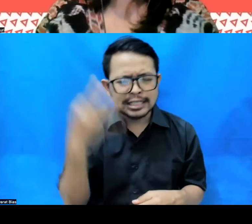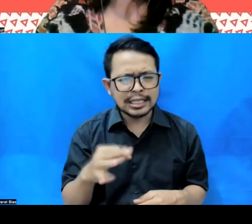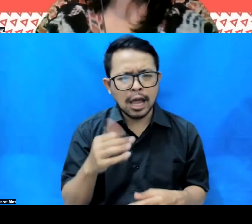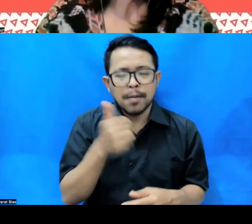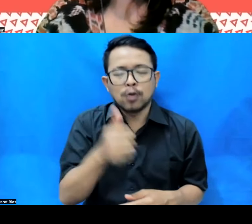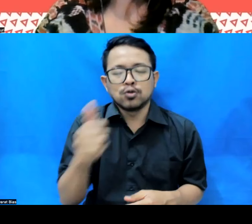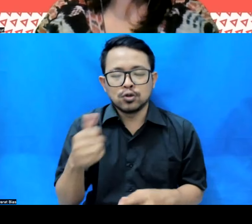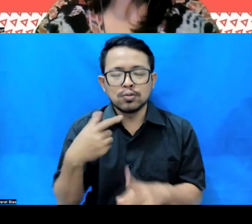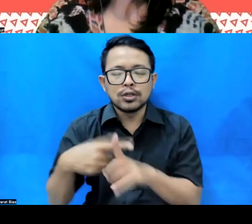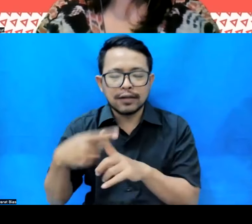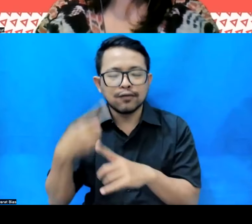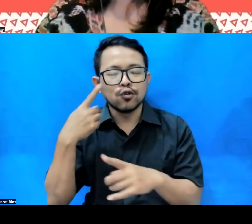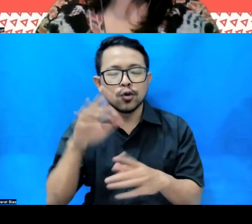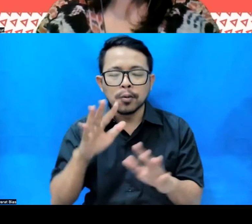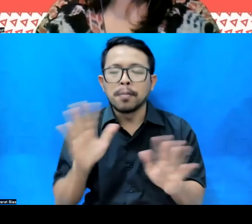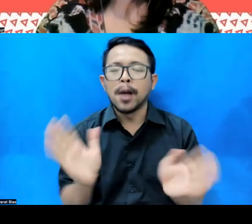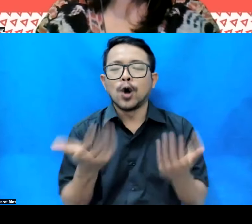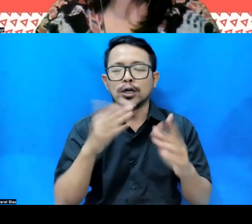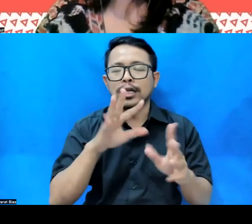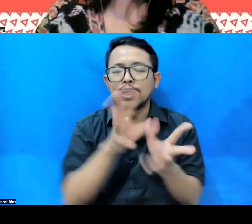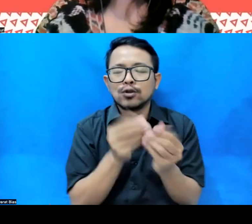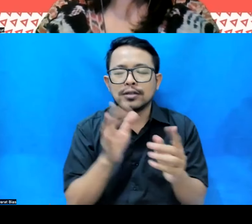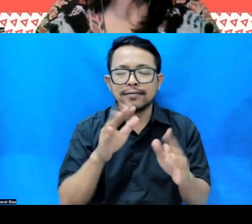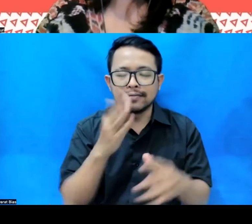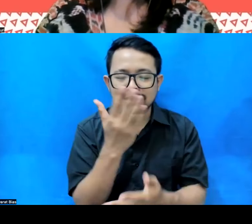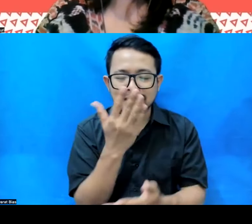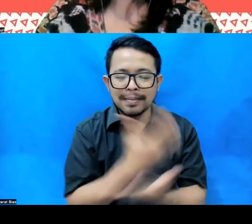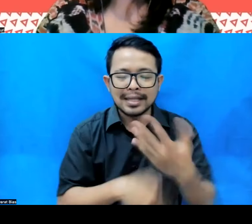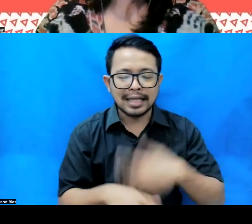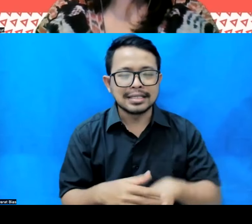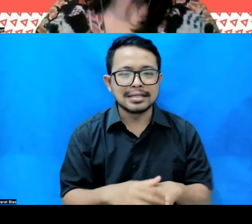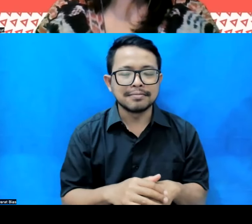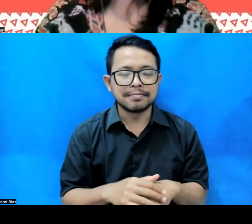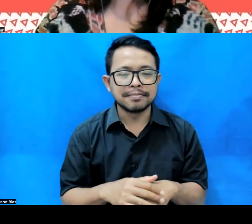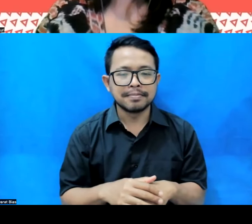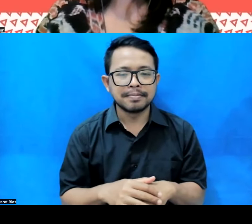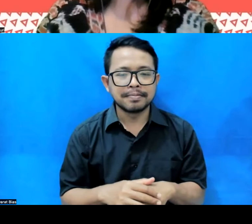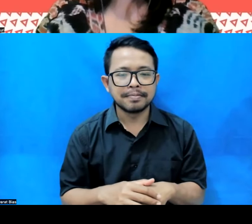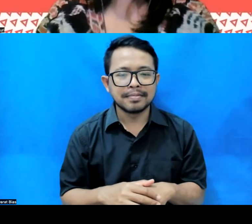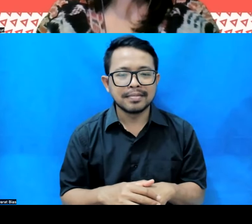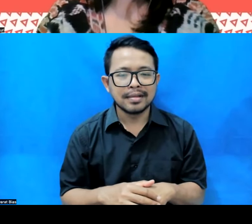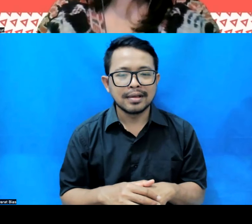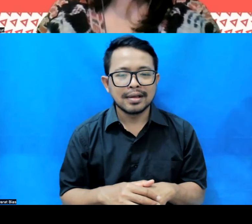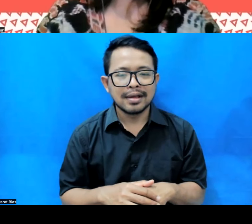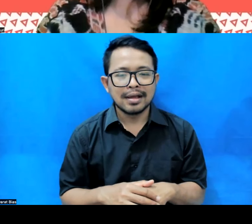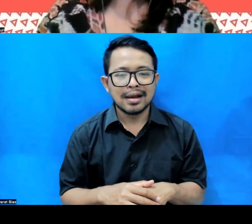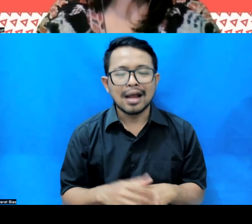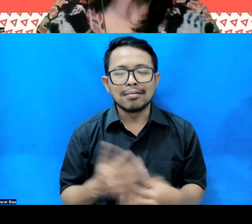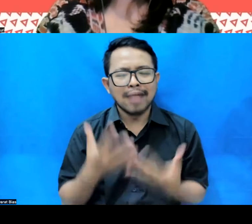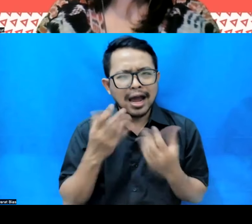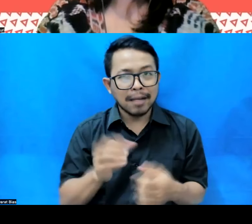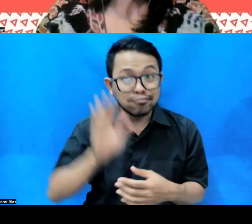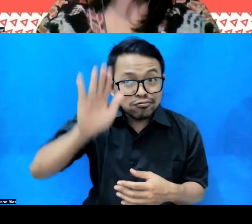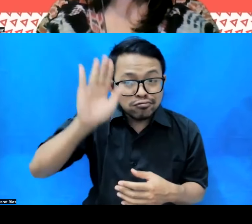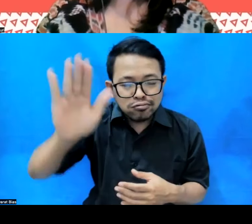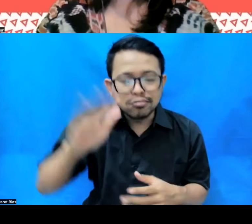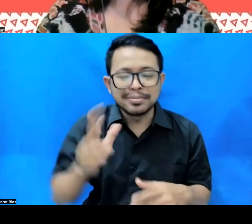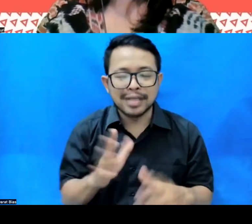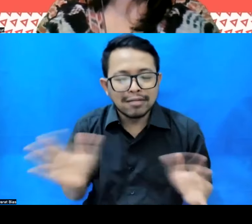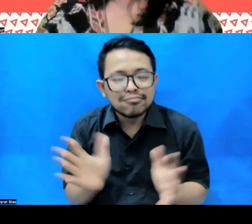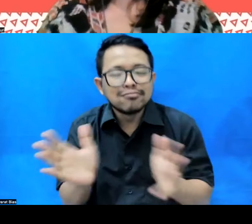good innovation that contributes to development of inclusivity in Indonesia. And I think this is very good